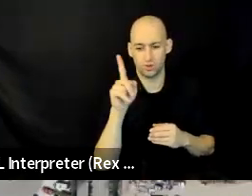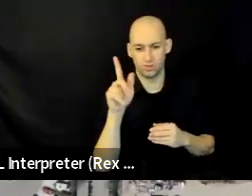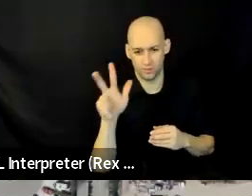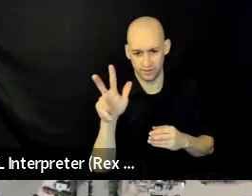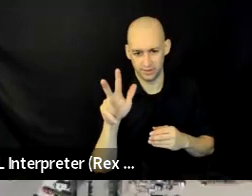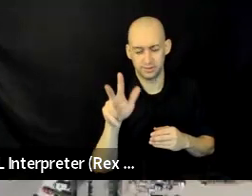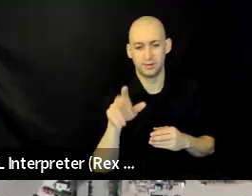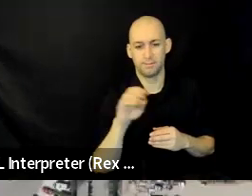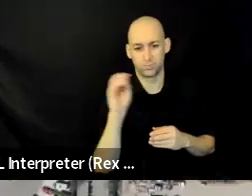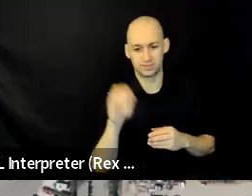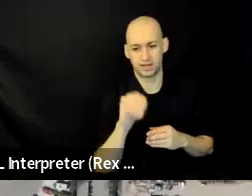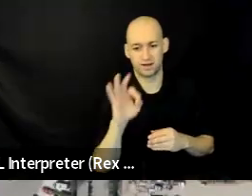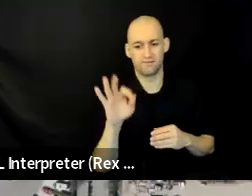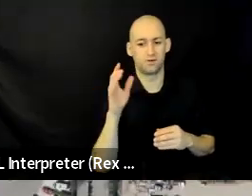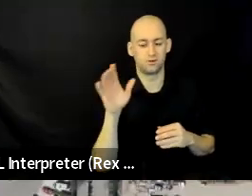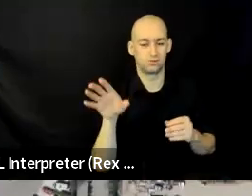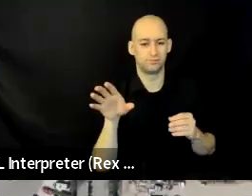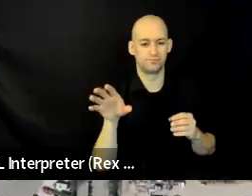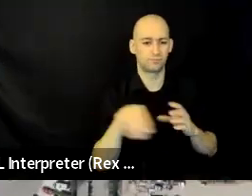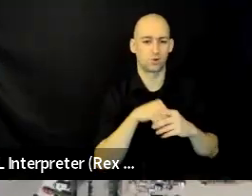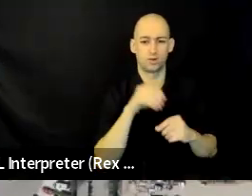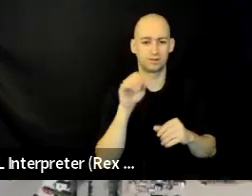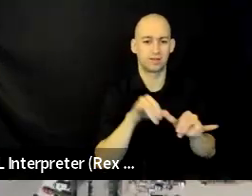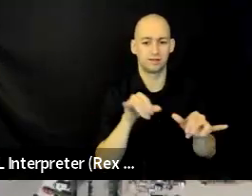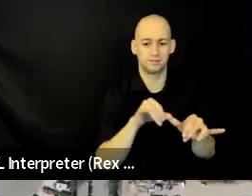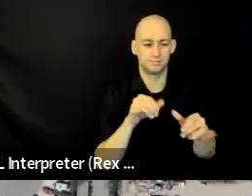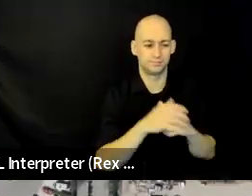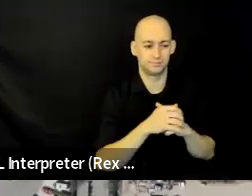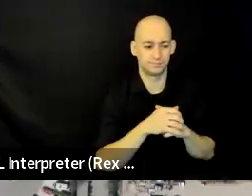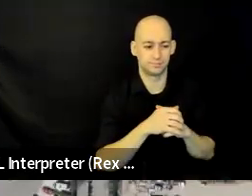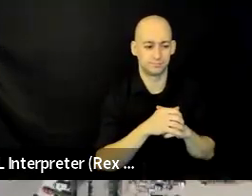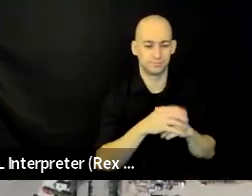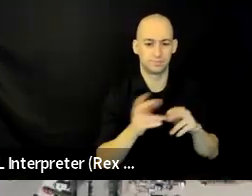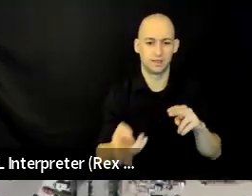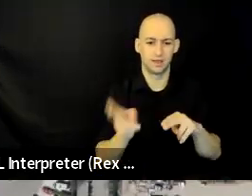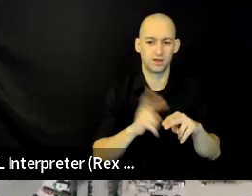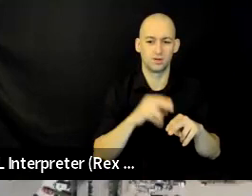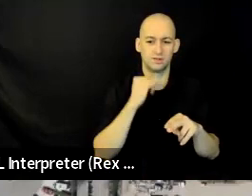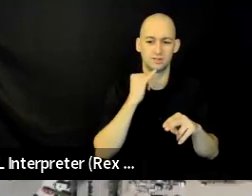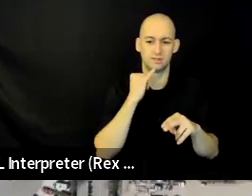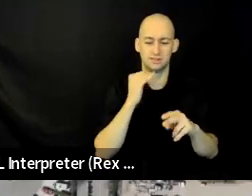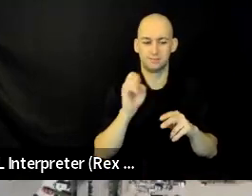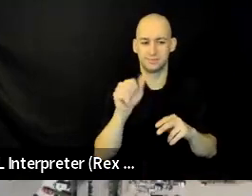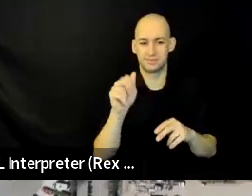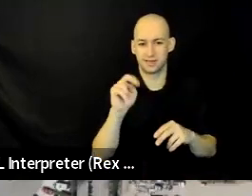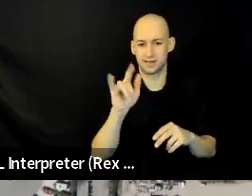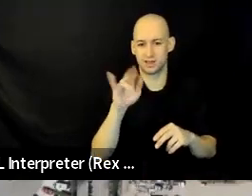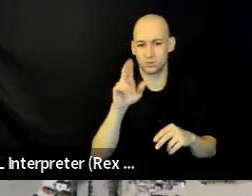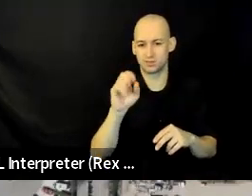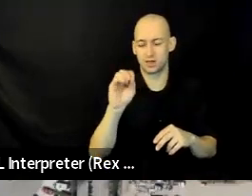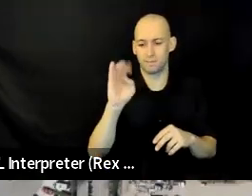13.13% of total parcel size. The easement will be relinquished to San Luis Obispo County after project is complete.